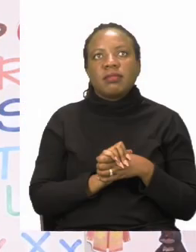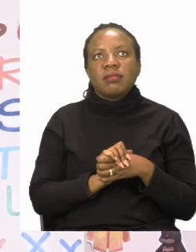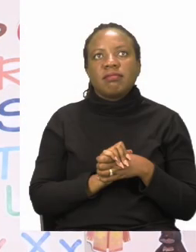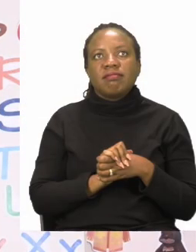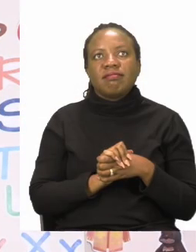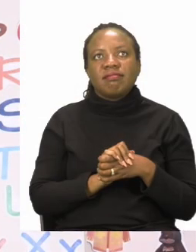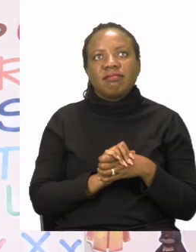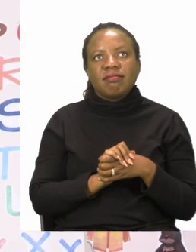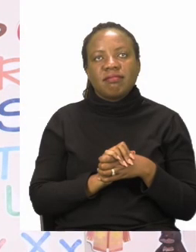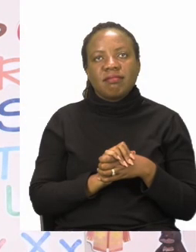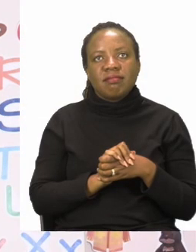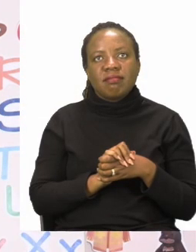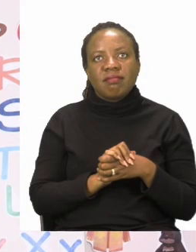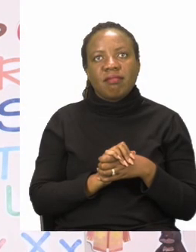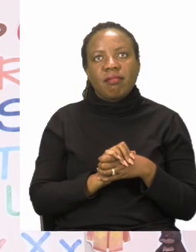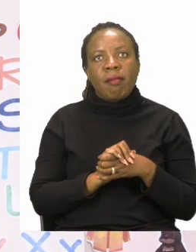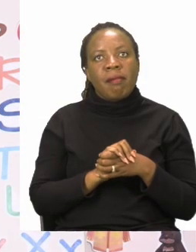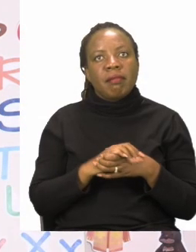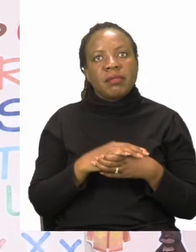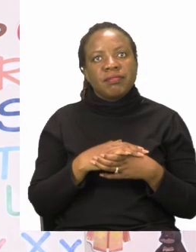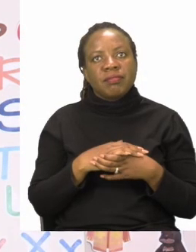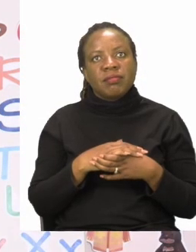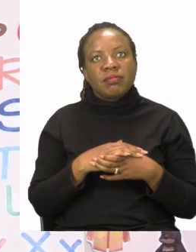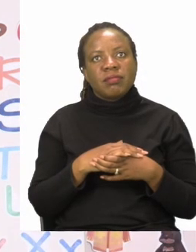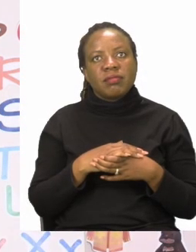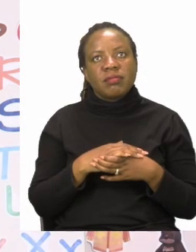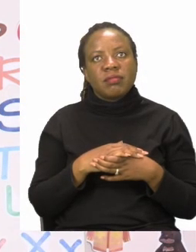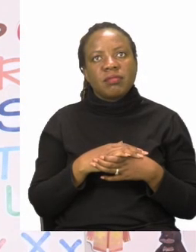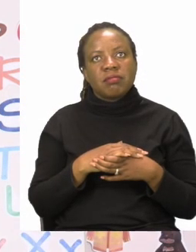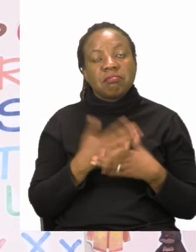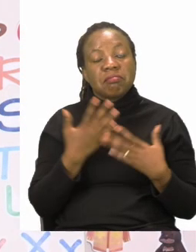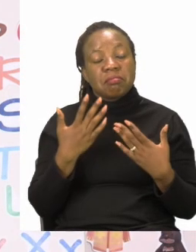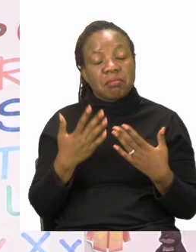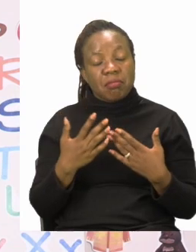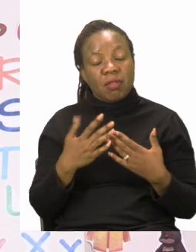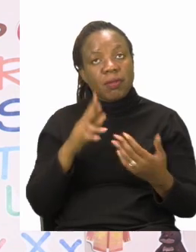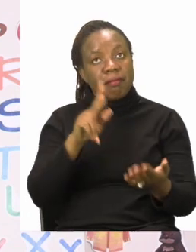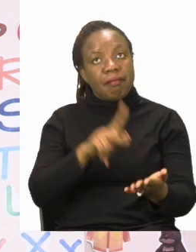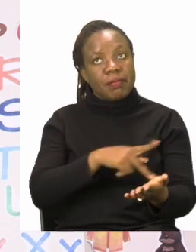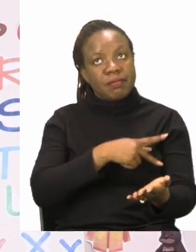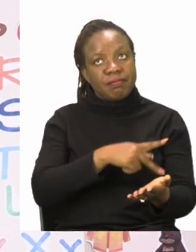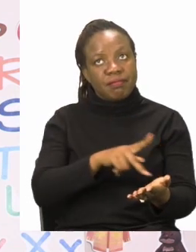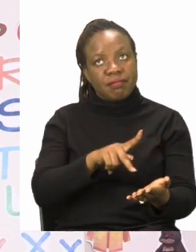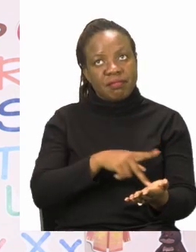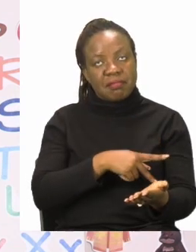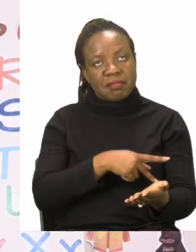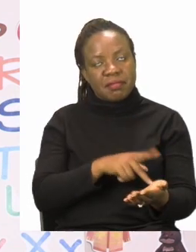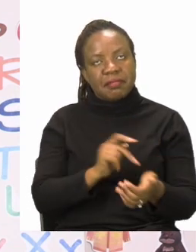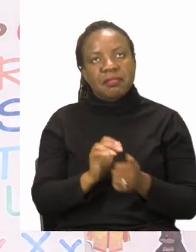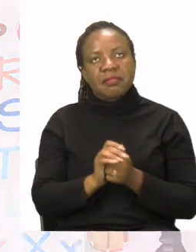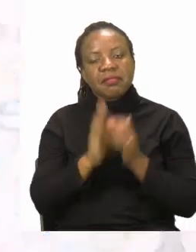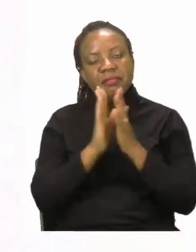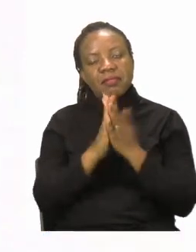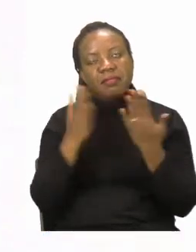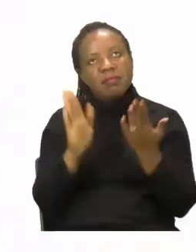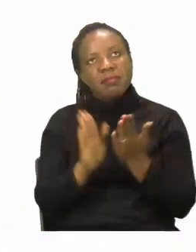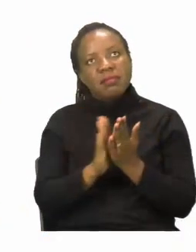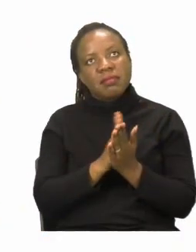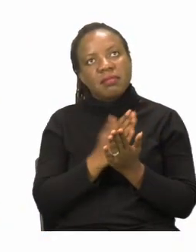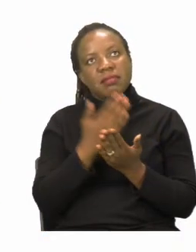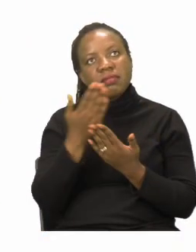In this part of our lesson, we are going to do a little poem. Let's turn our booklets to page